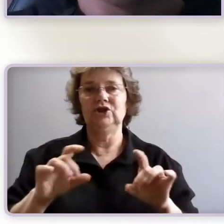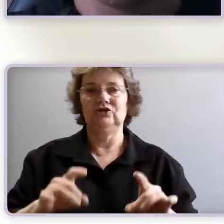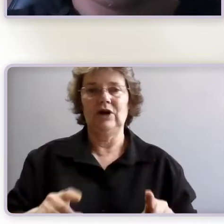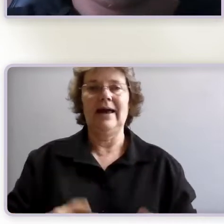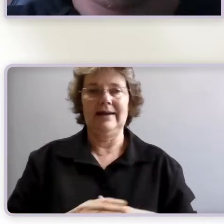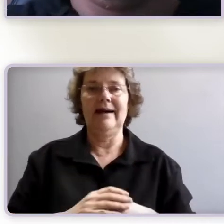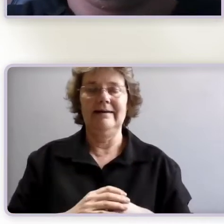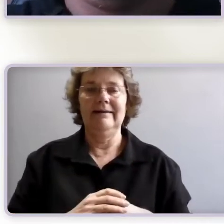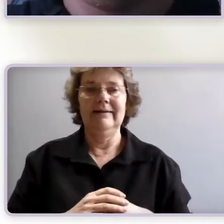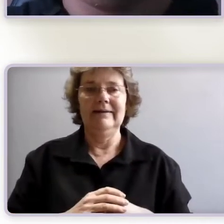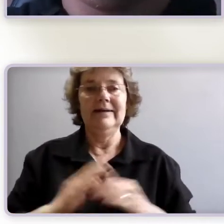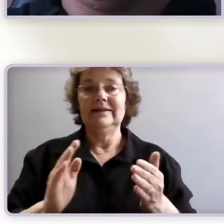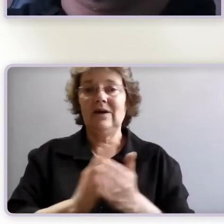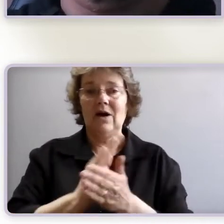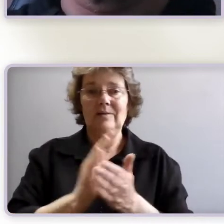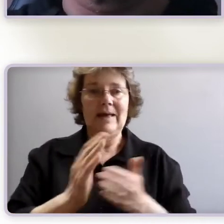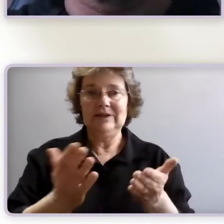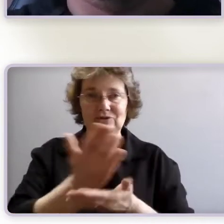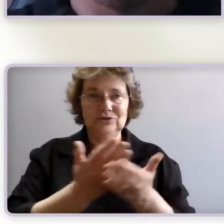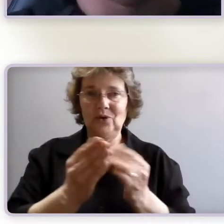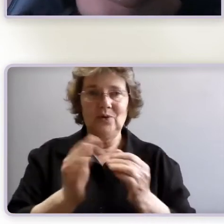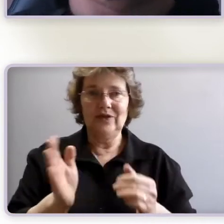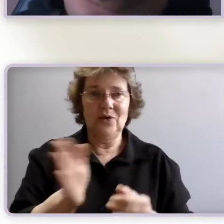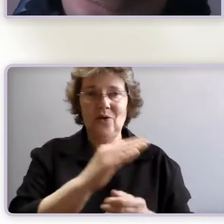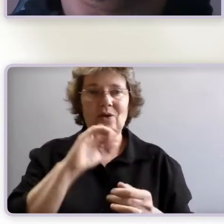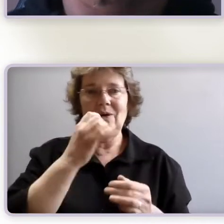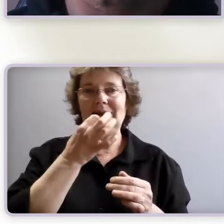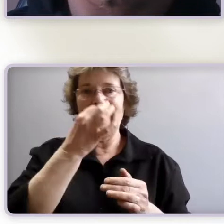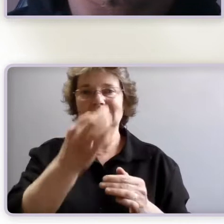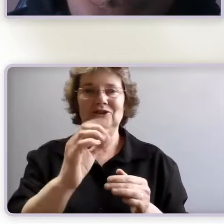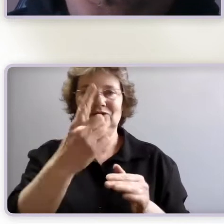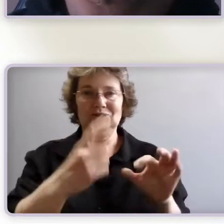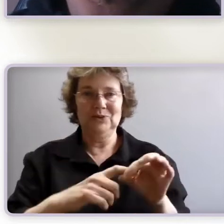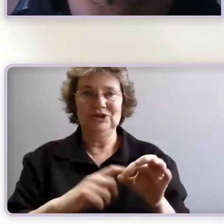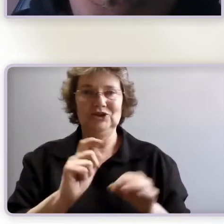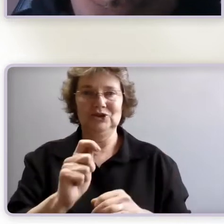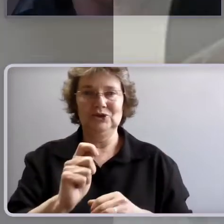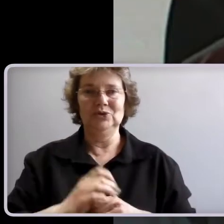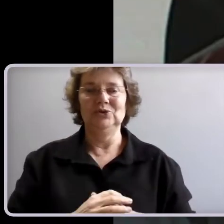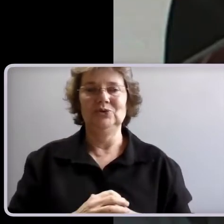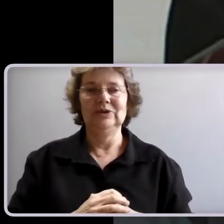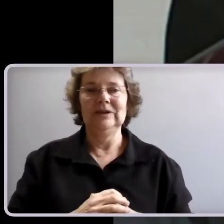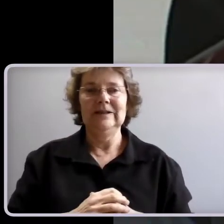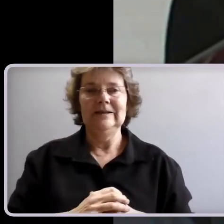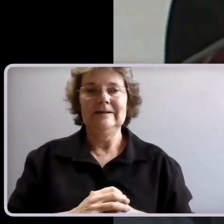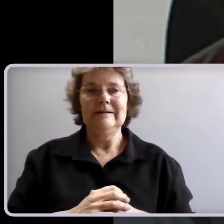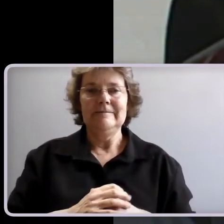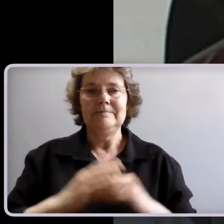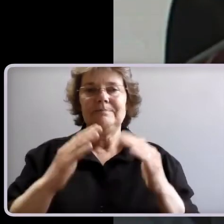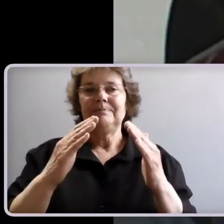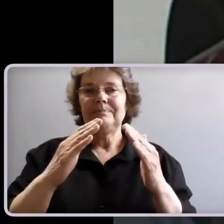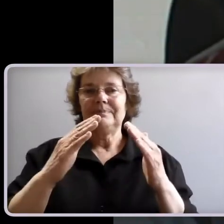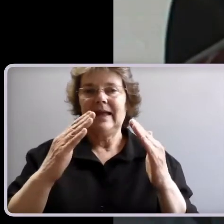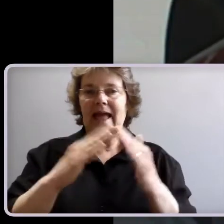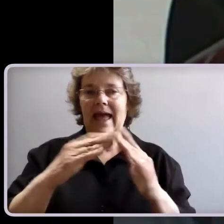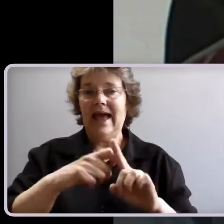to talk with you all, and I'll ask you all the first question in just a moment. Just some brief housekeeping. As Damien said, if